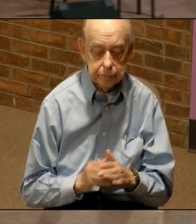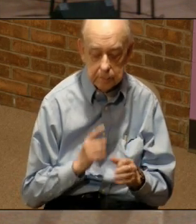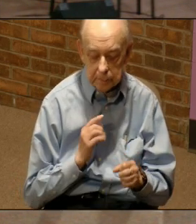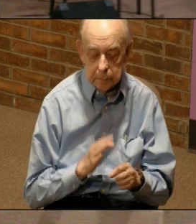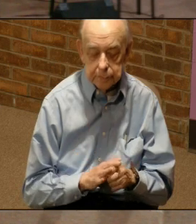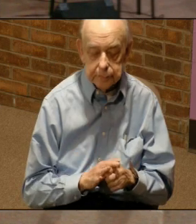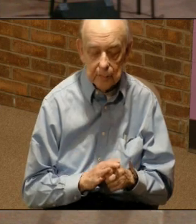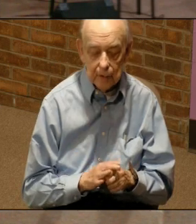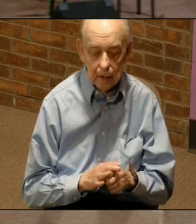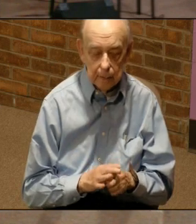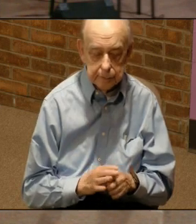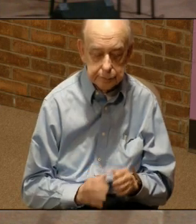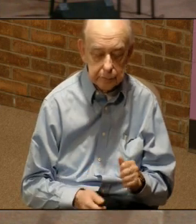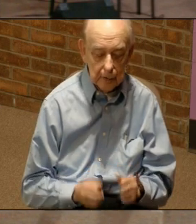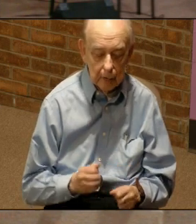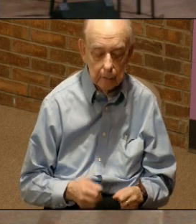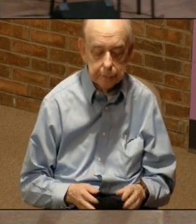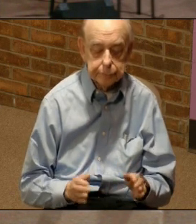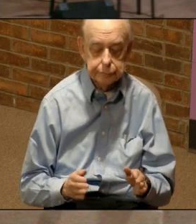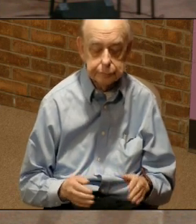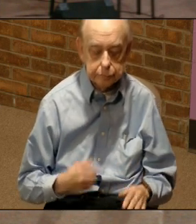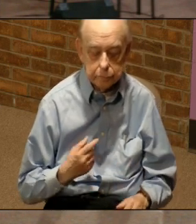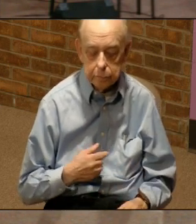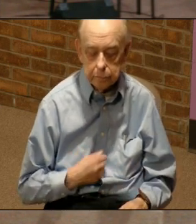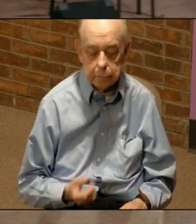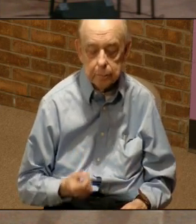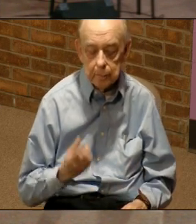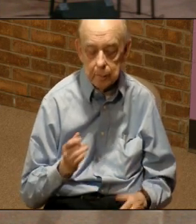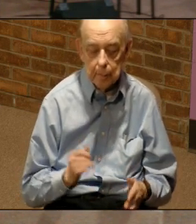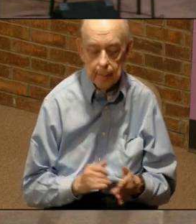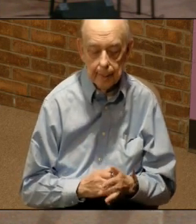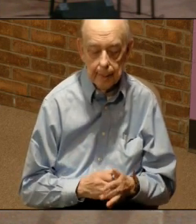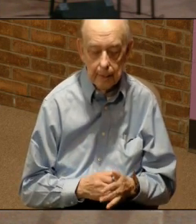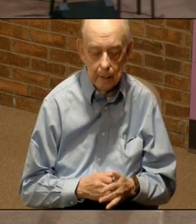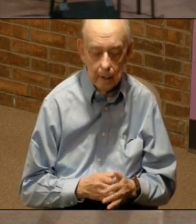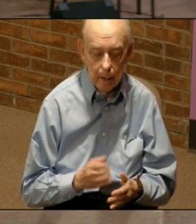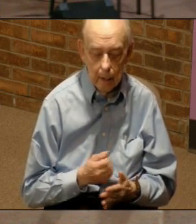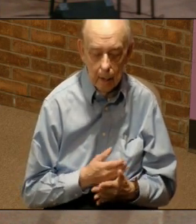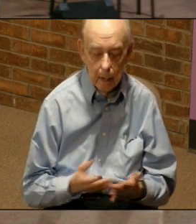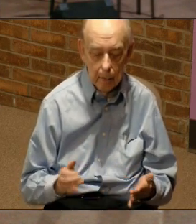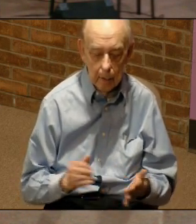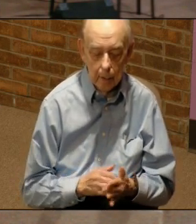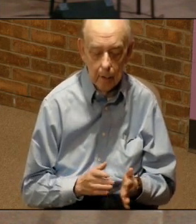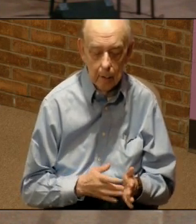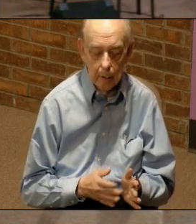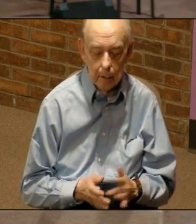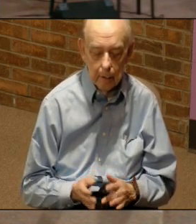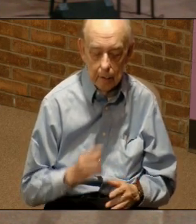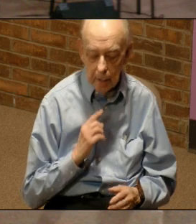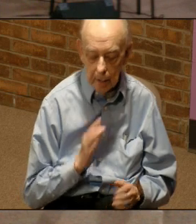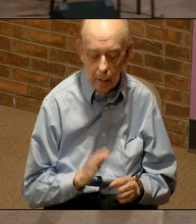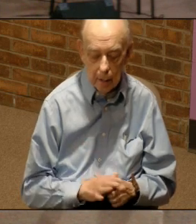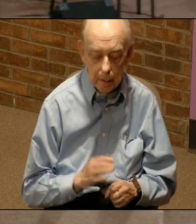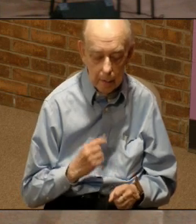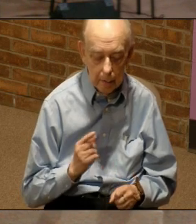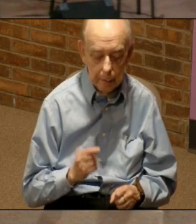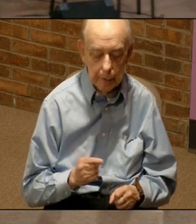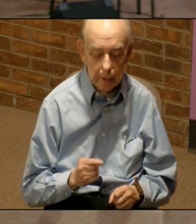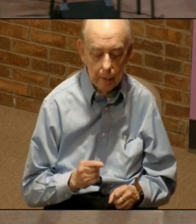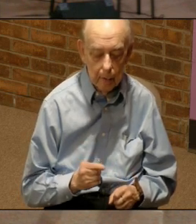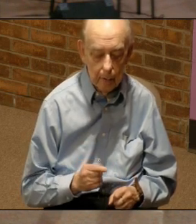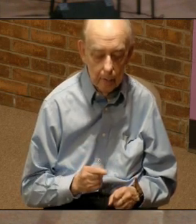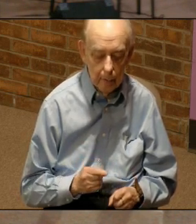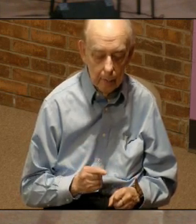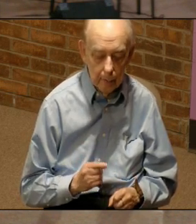promised, which allows us to also understand that everything that Jesus has promised, ladies and